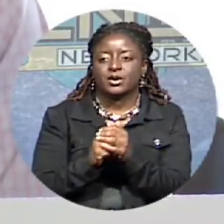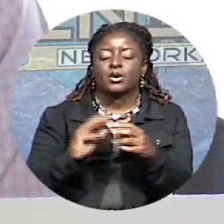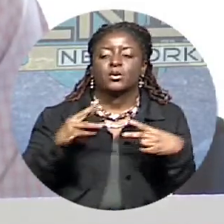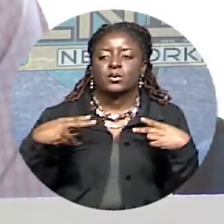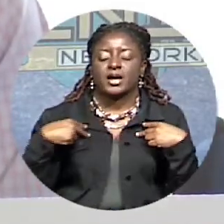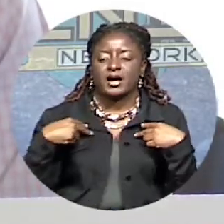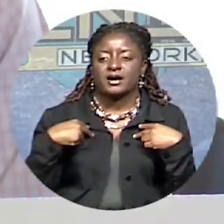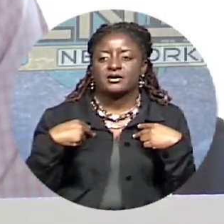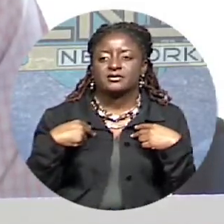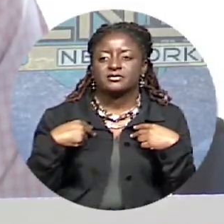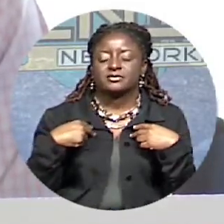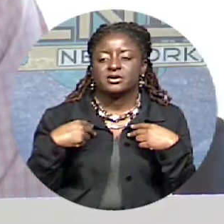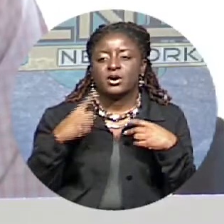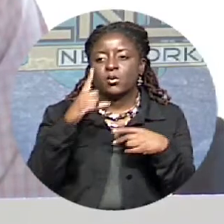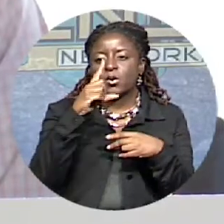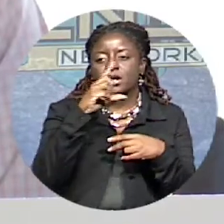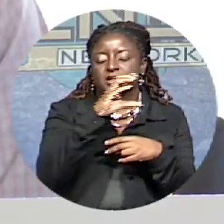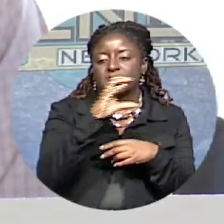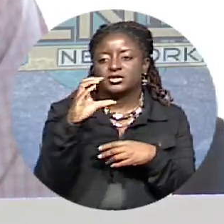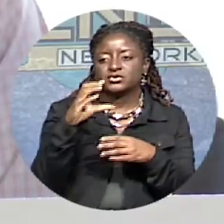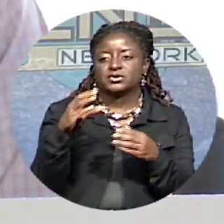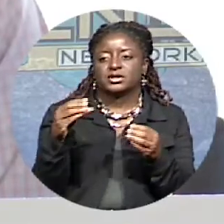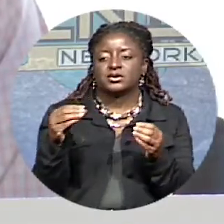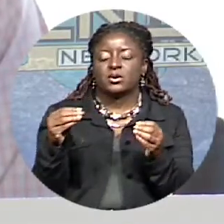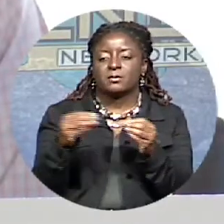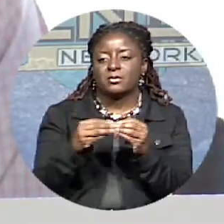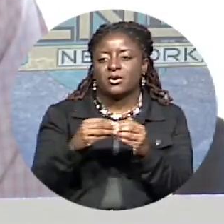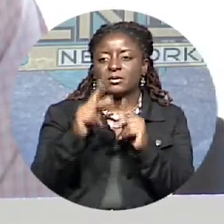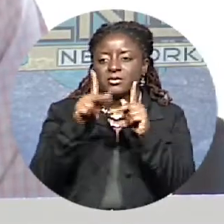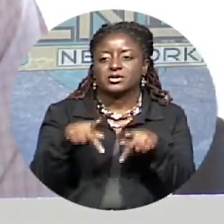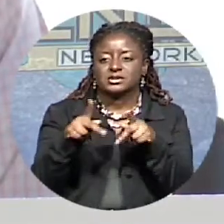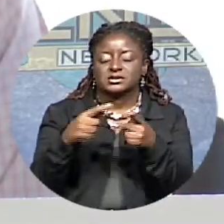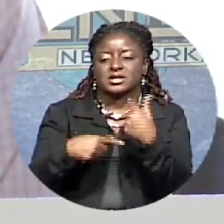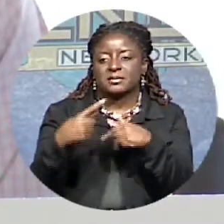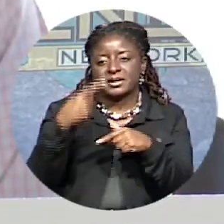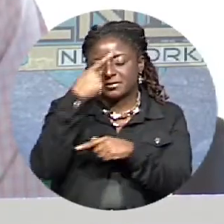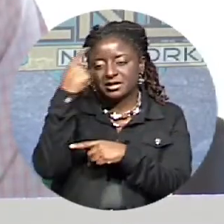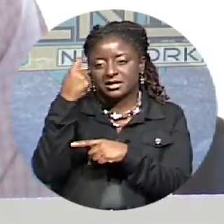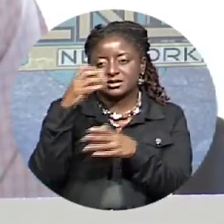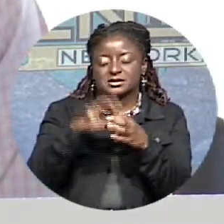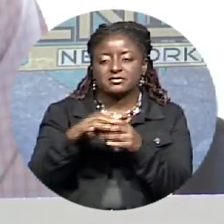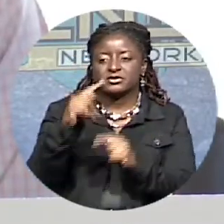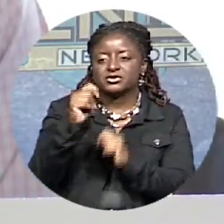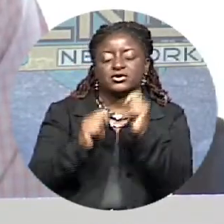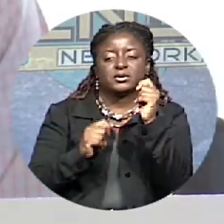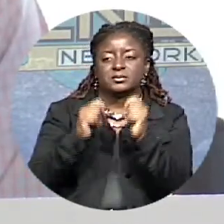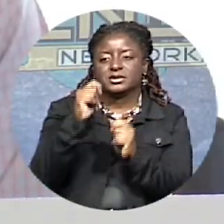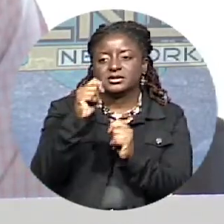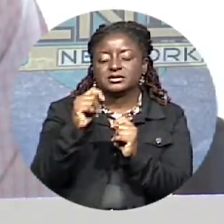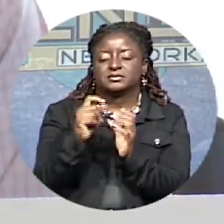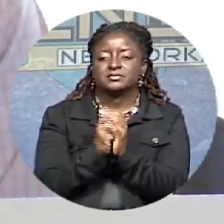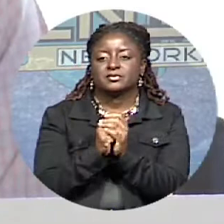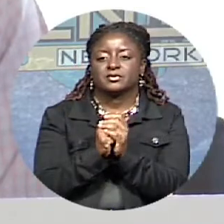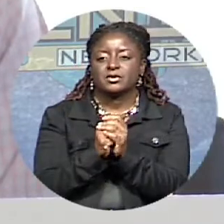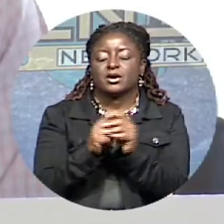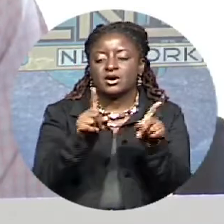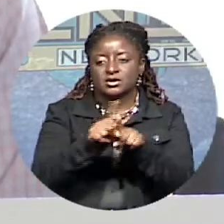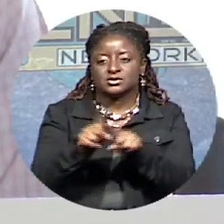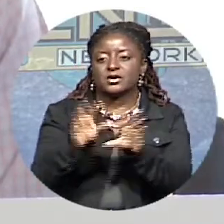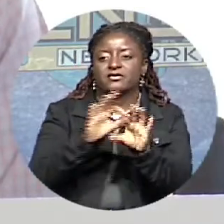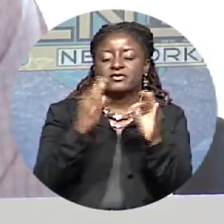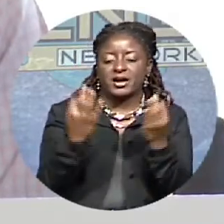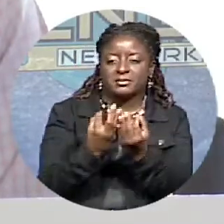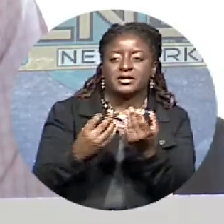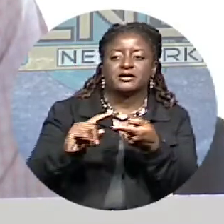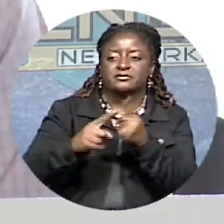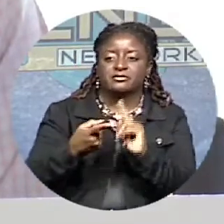have 100-plus persons coming just because of that, directly linked to the tournament. Then, of course, they're coming to the Bahamas. It's family and friends who